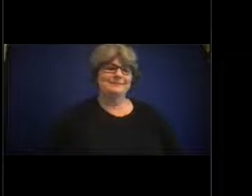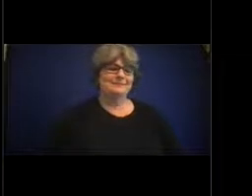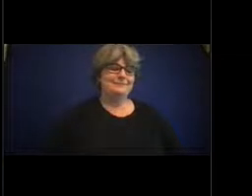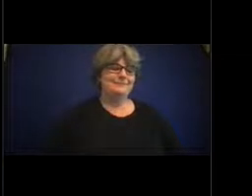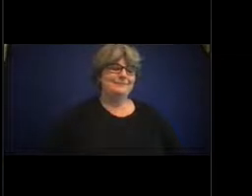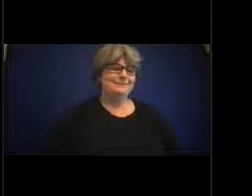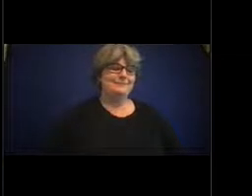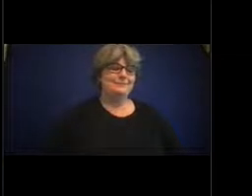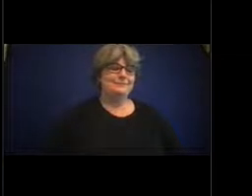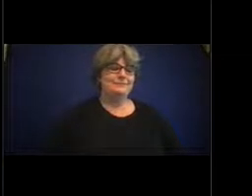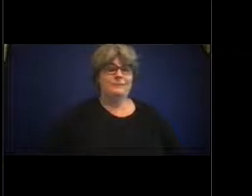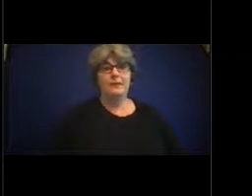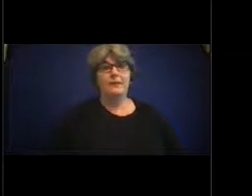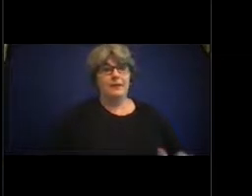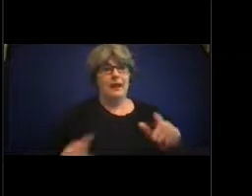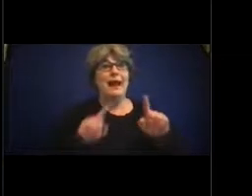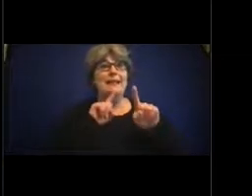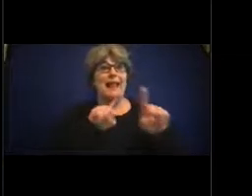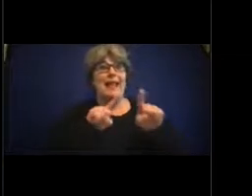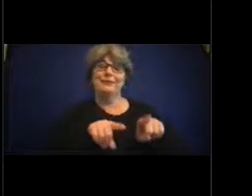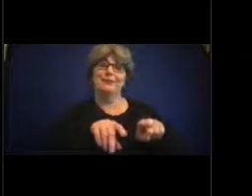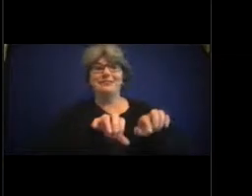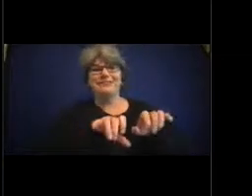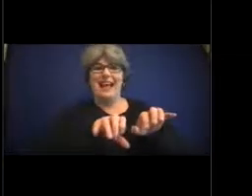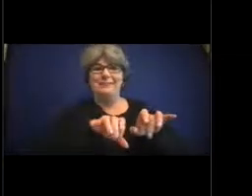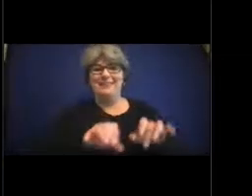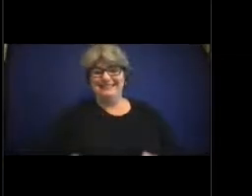All right, we have got some answers coming in.